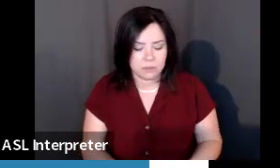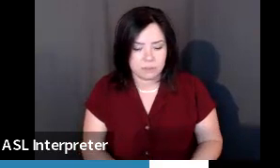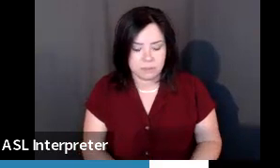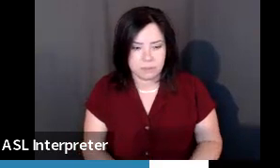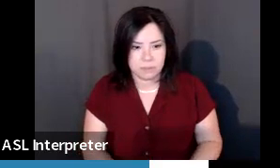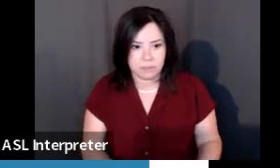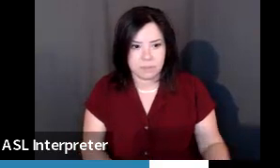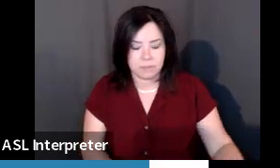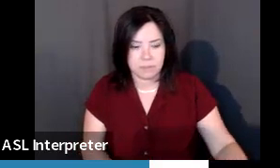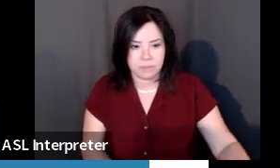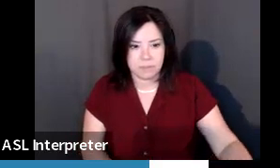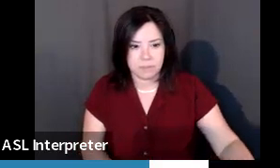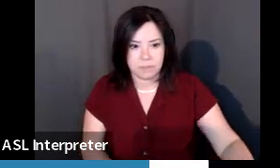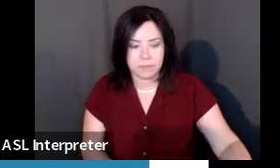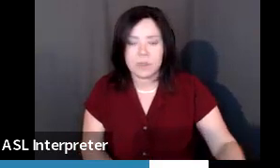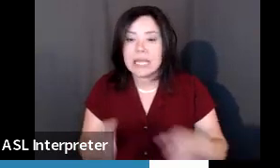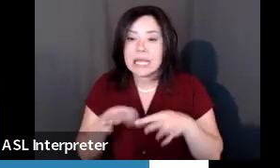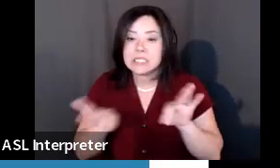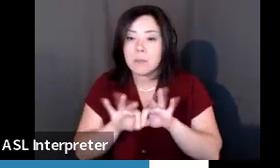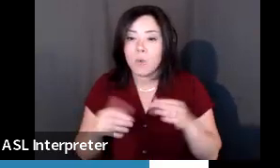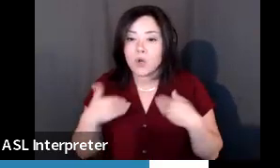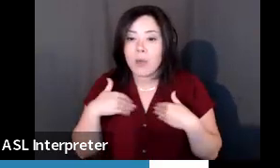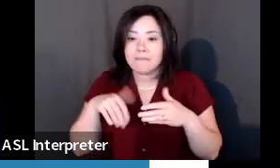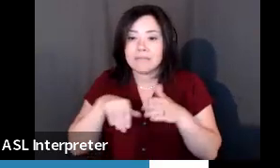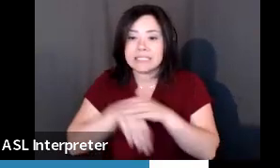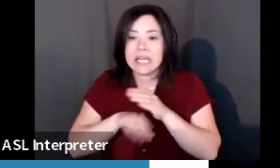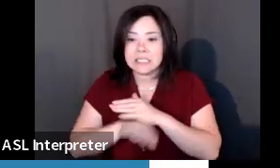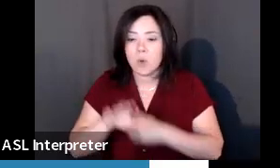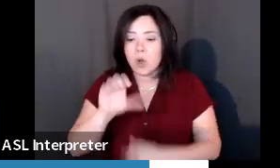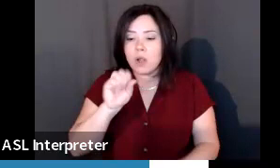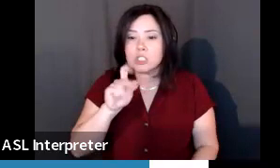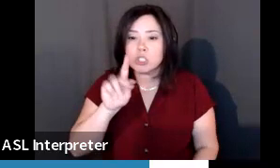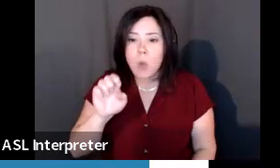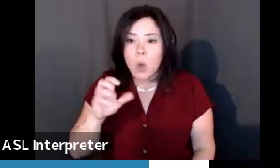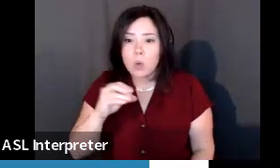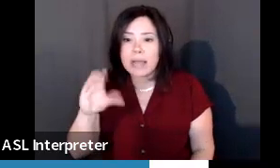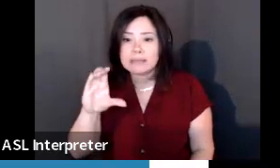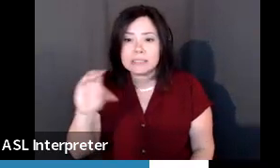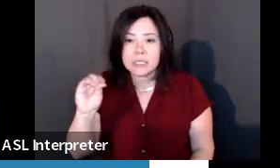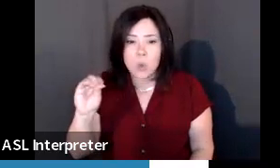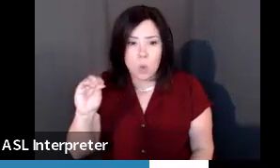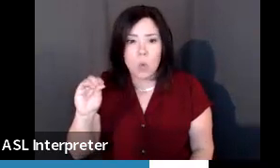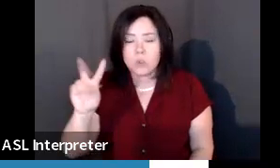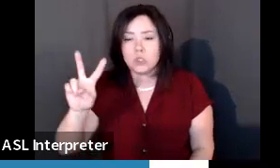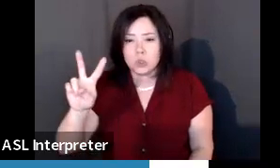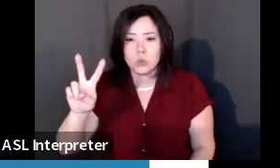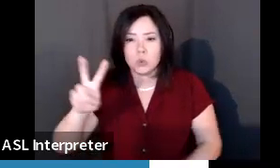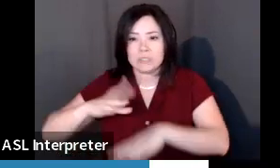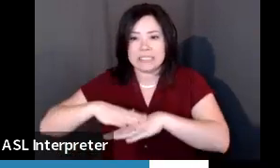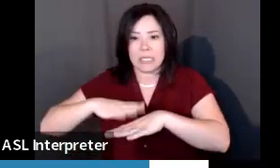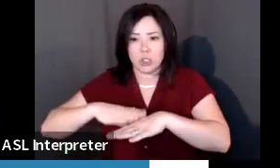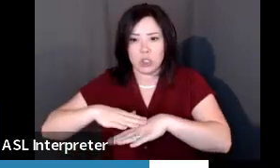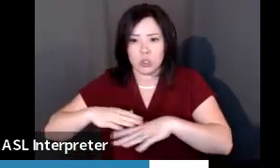And then it's important to have accessible smoke and CO or carbon monoxide detectors, whether